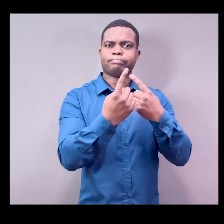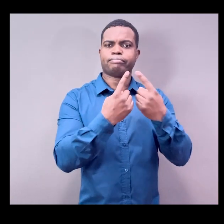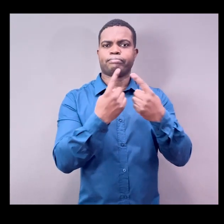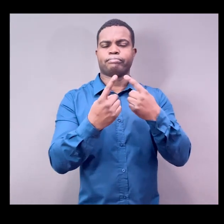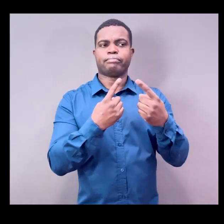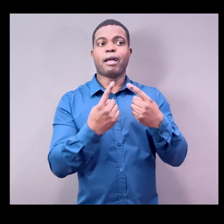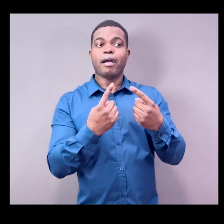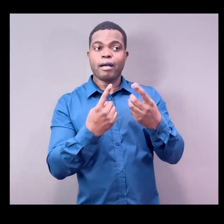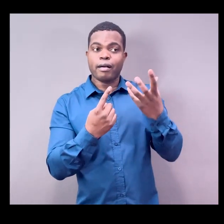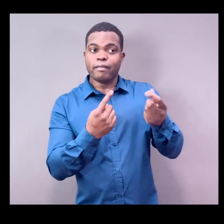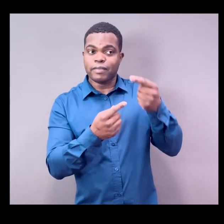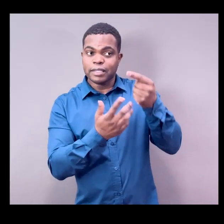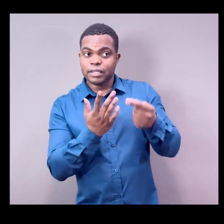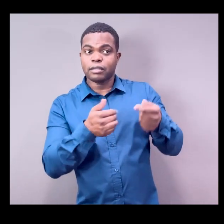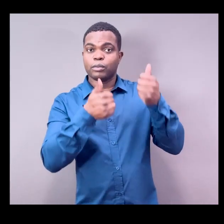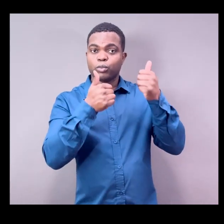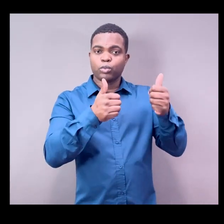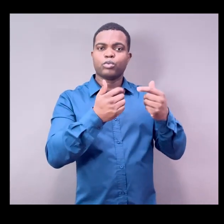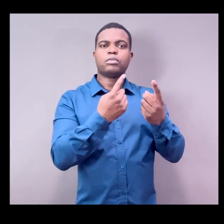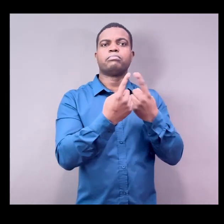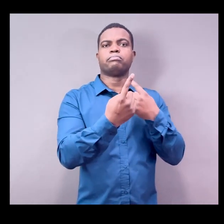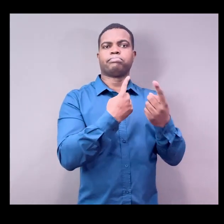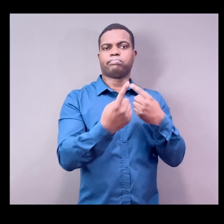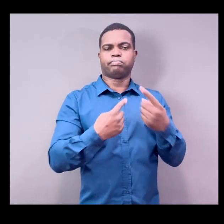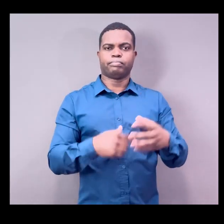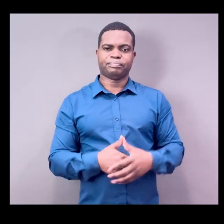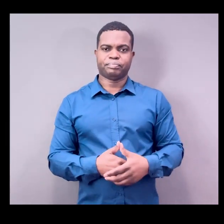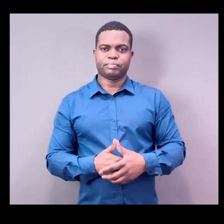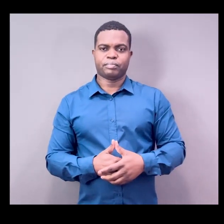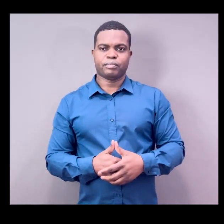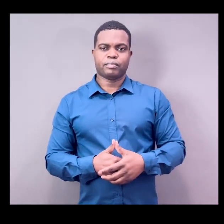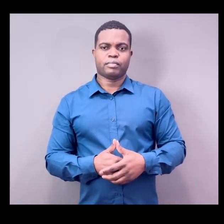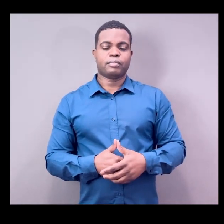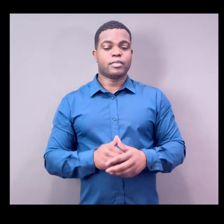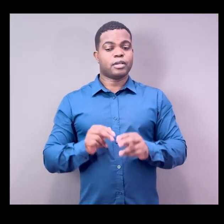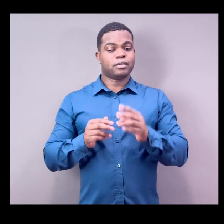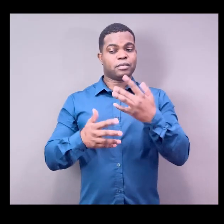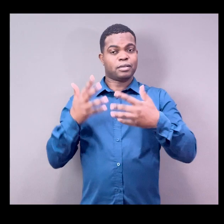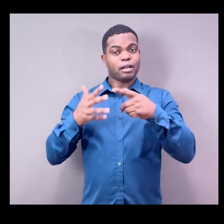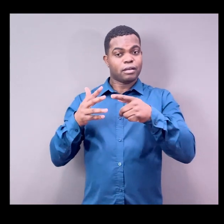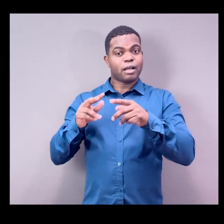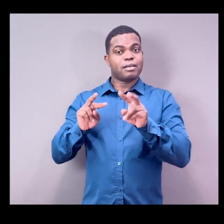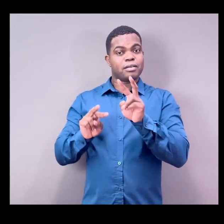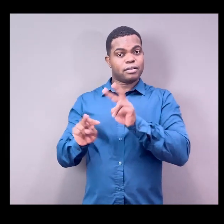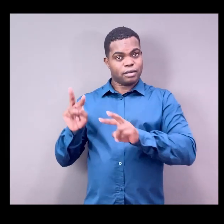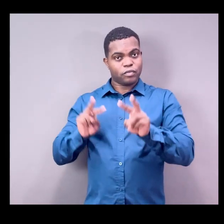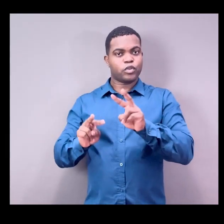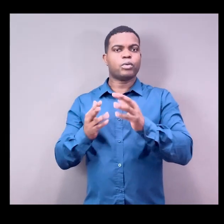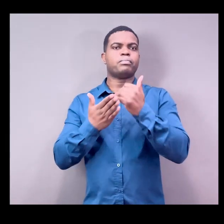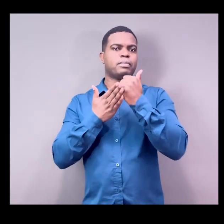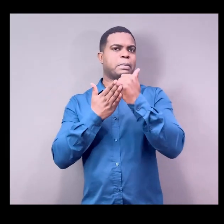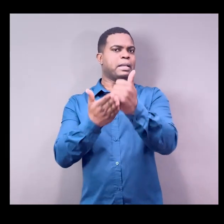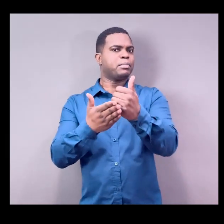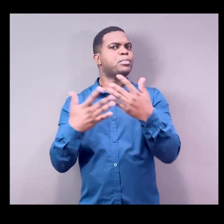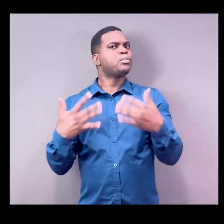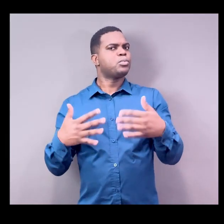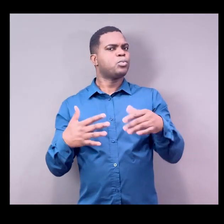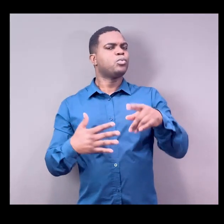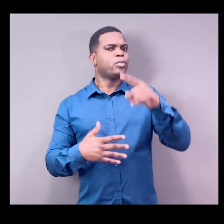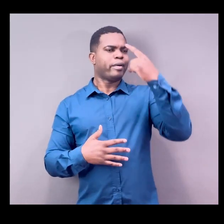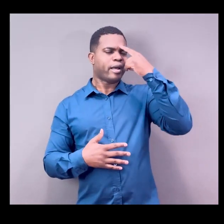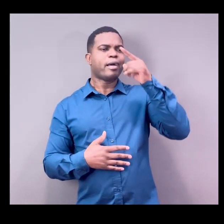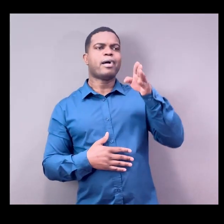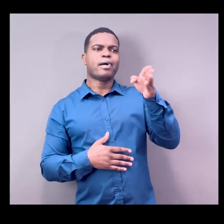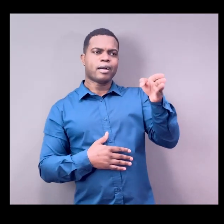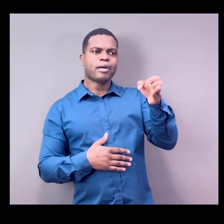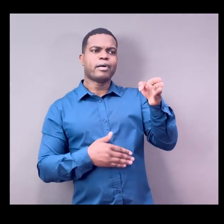the initiative is available or is not available. Now, reviewing that data will help you to know